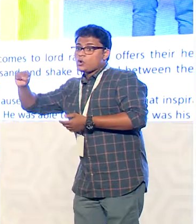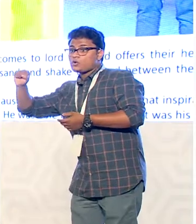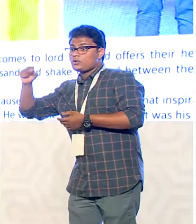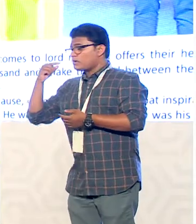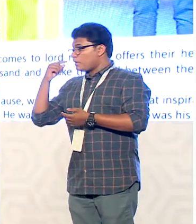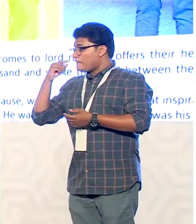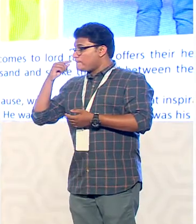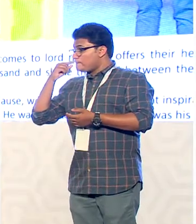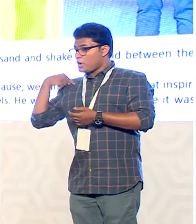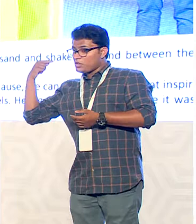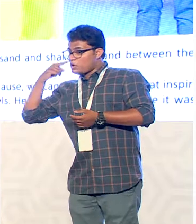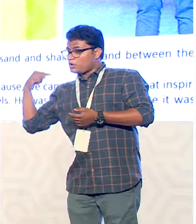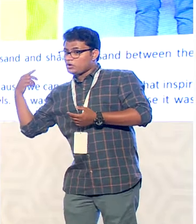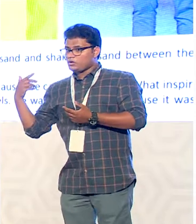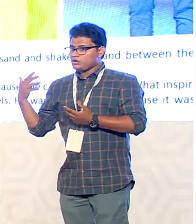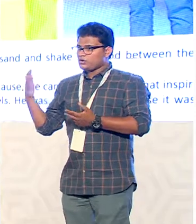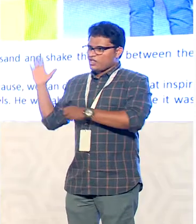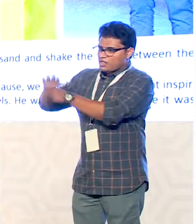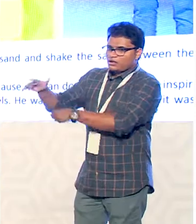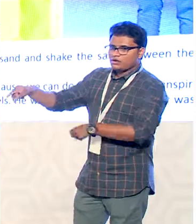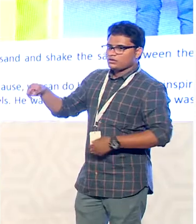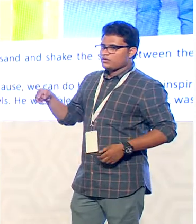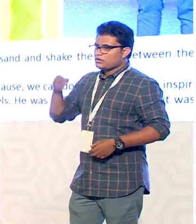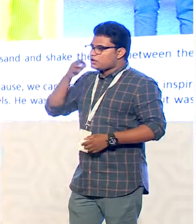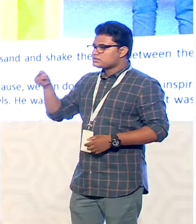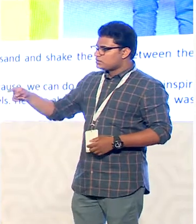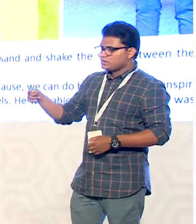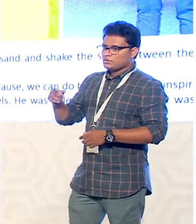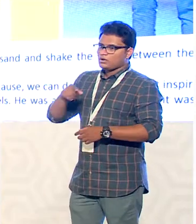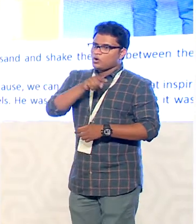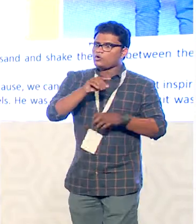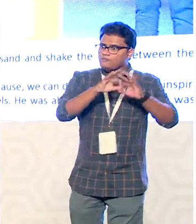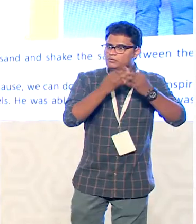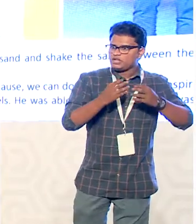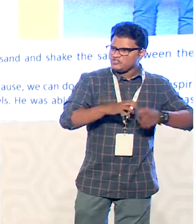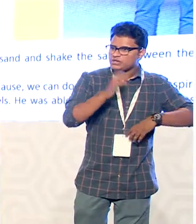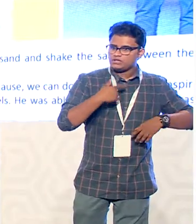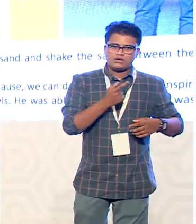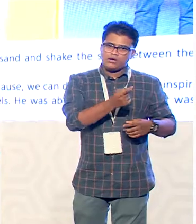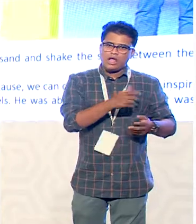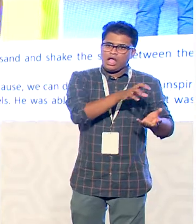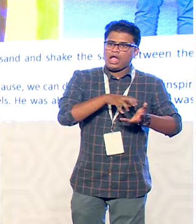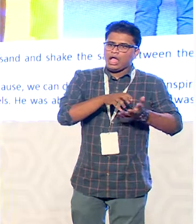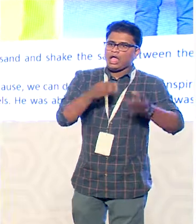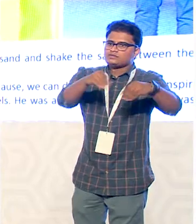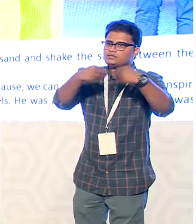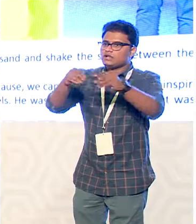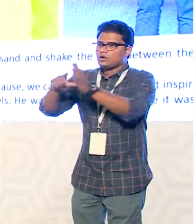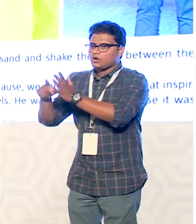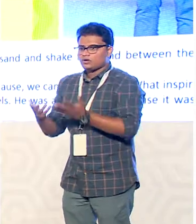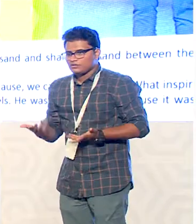know, mortgaged the family resources in order to send him to England for that education to be a